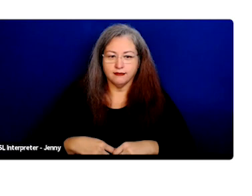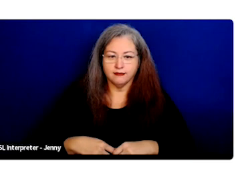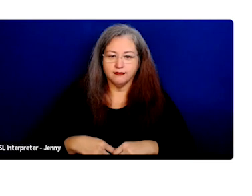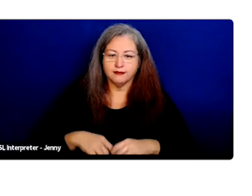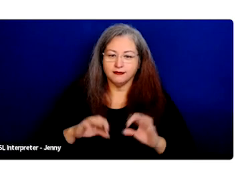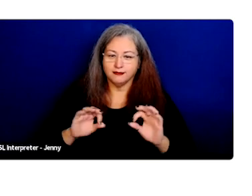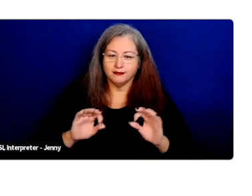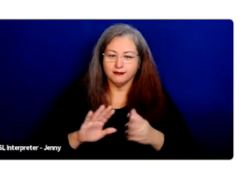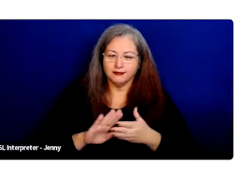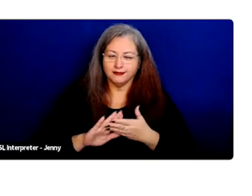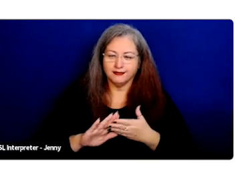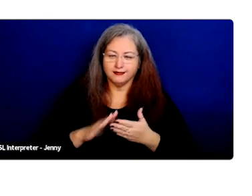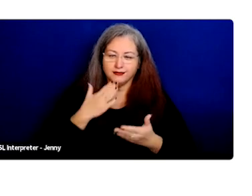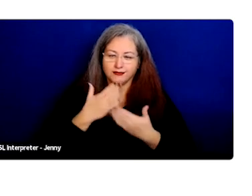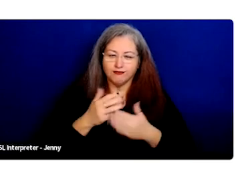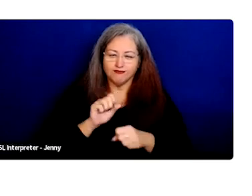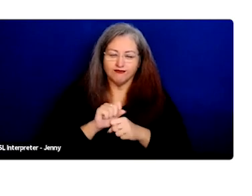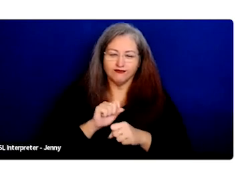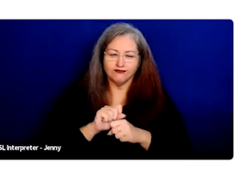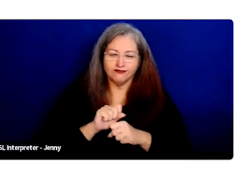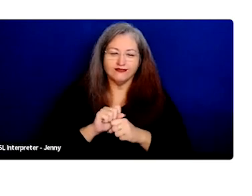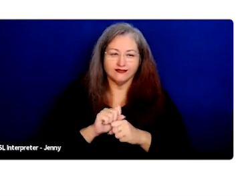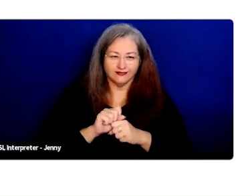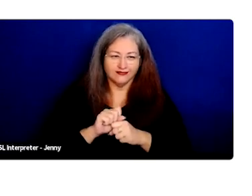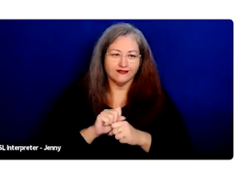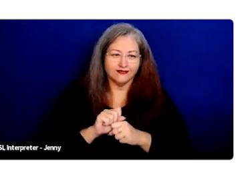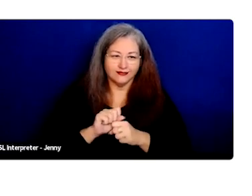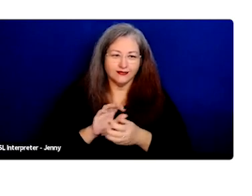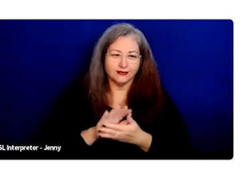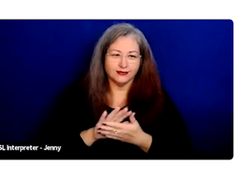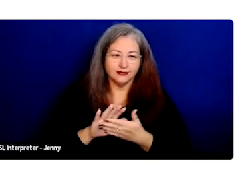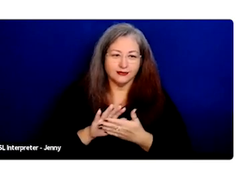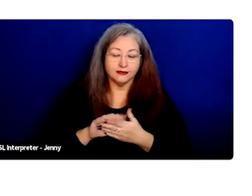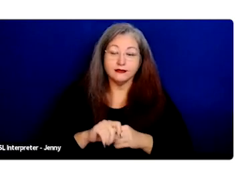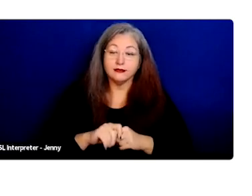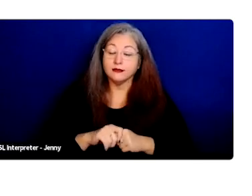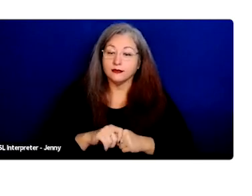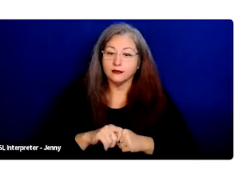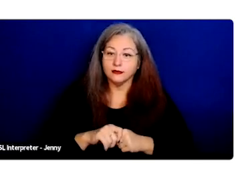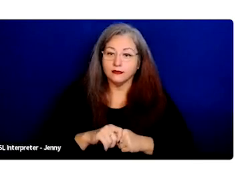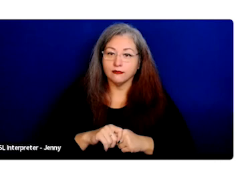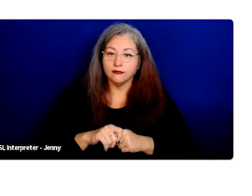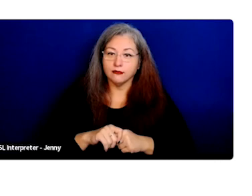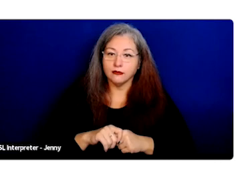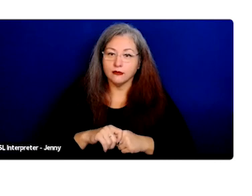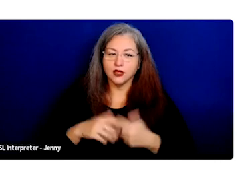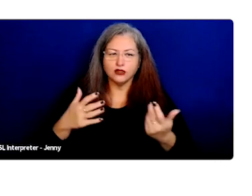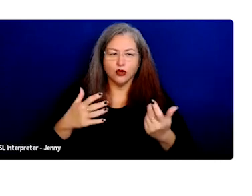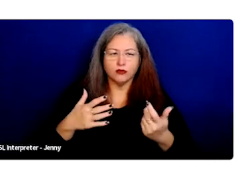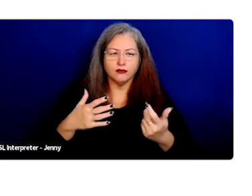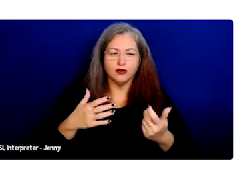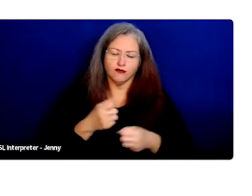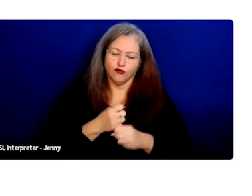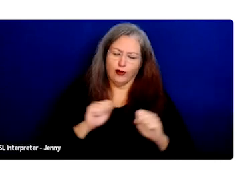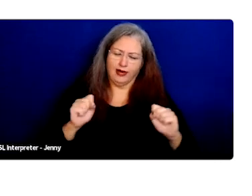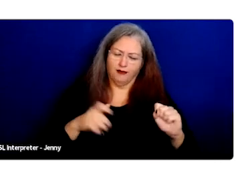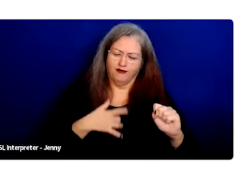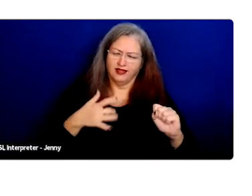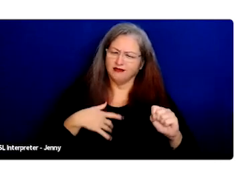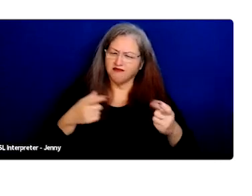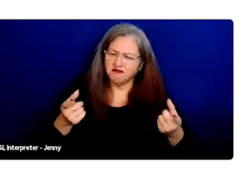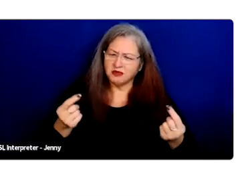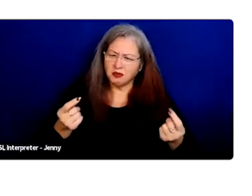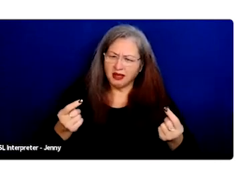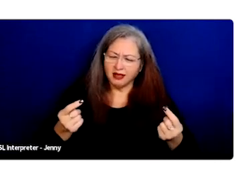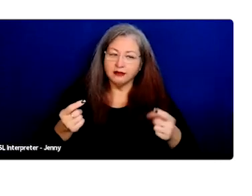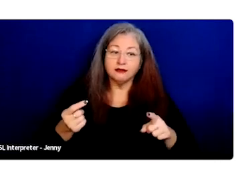Nice work. Nice work. So, what are freedom feelings?